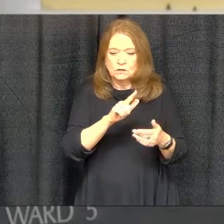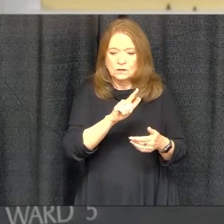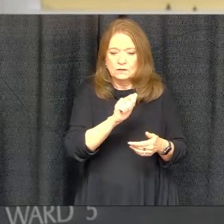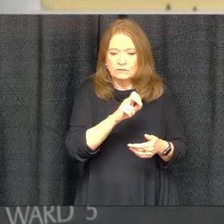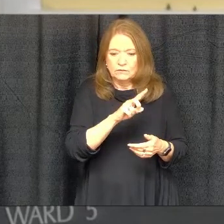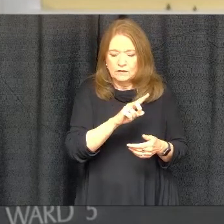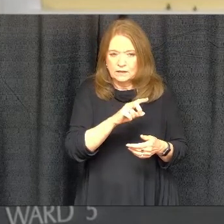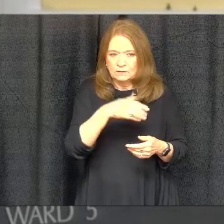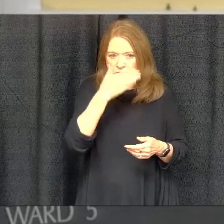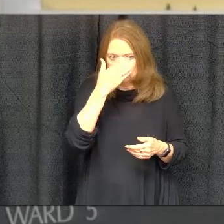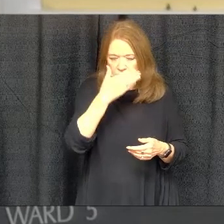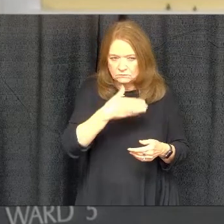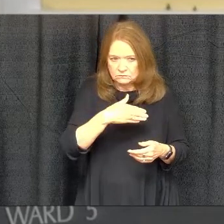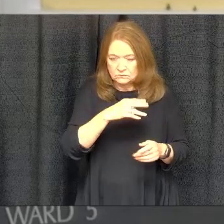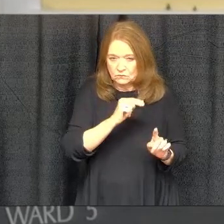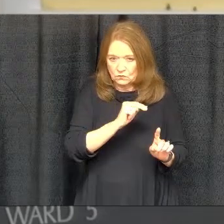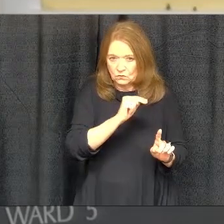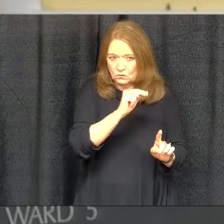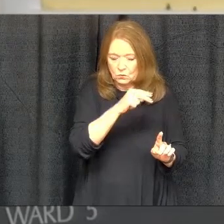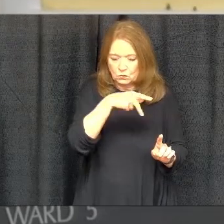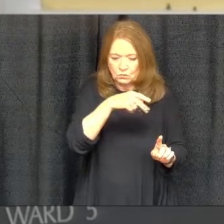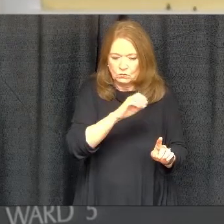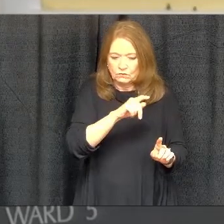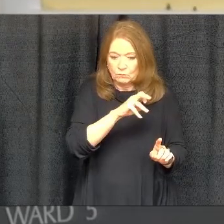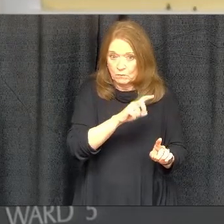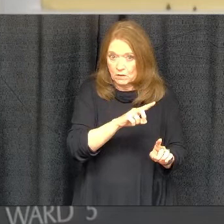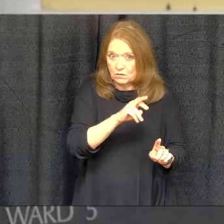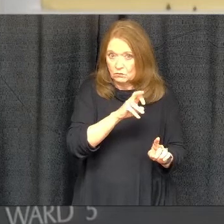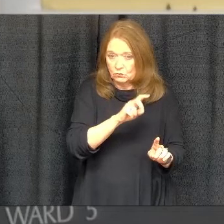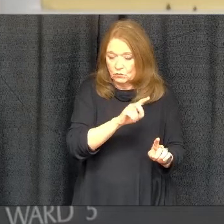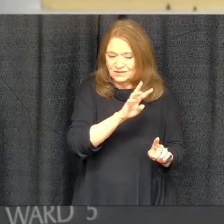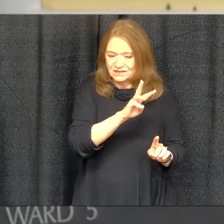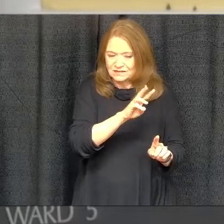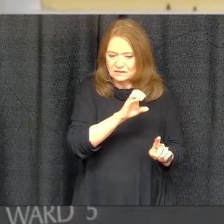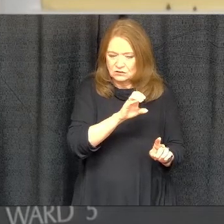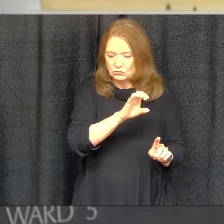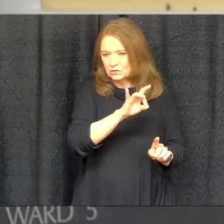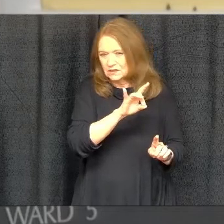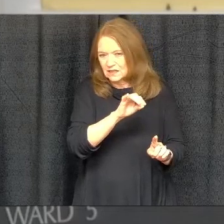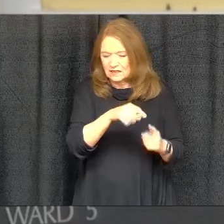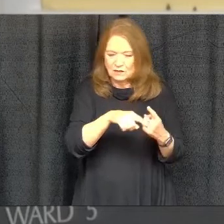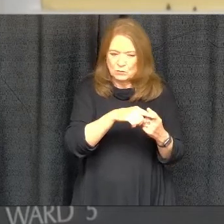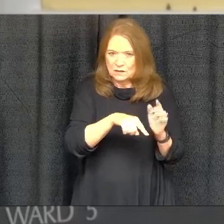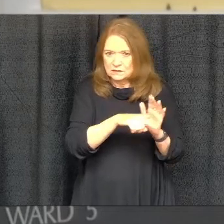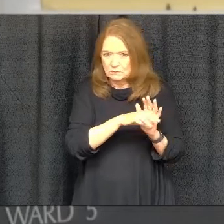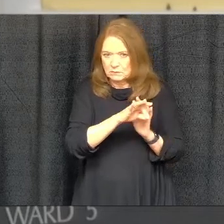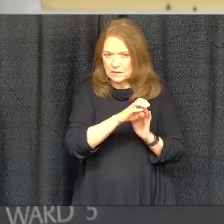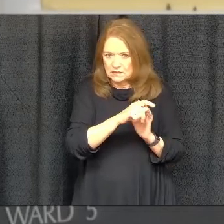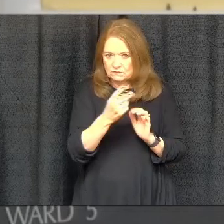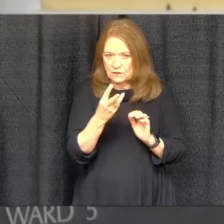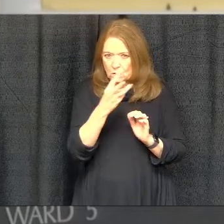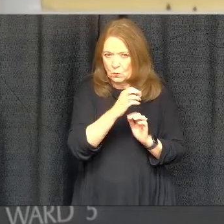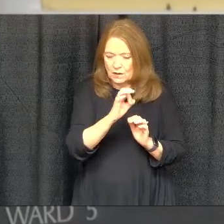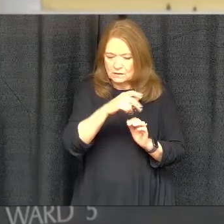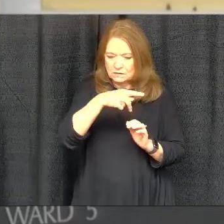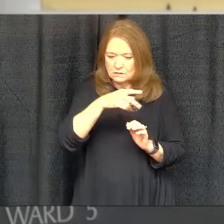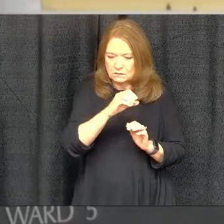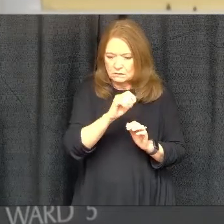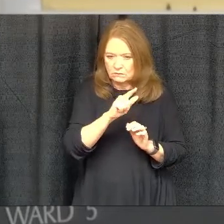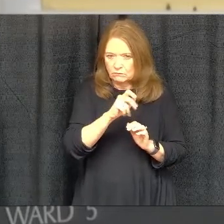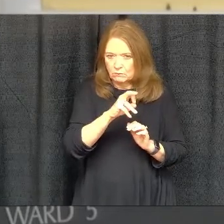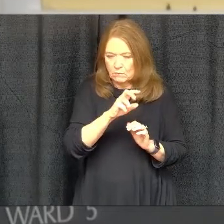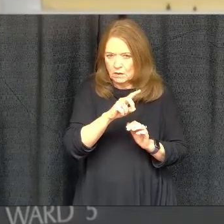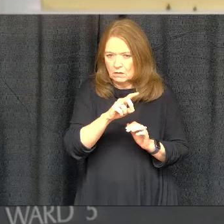fronting on the north frontage of Pollard Road, 680 plus or minus feet west of the Pollard Road and Dominion